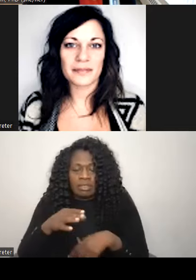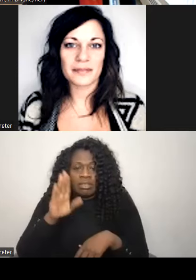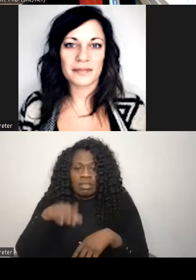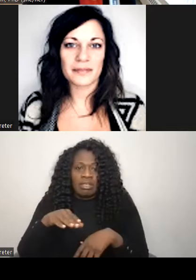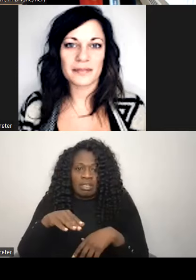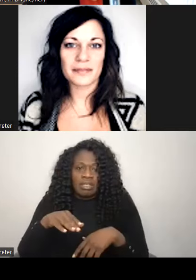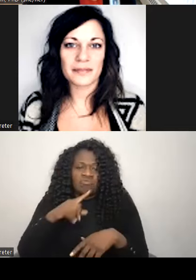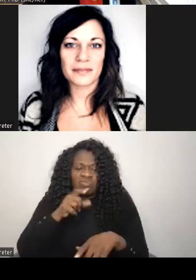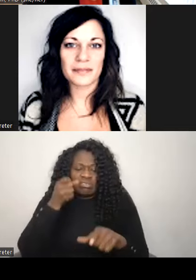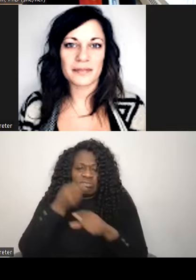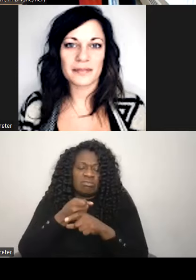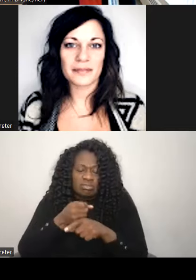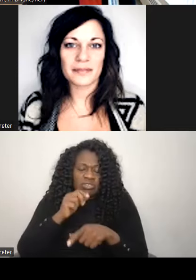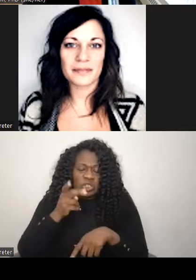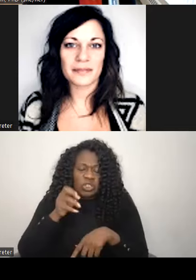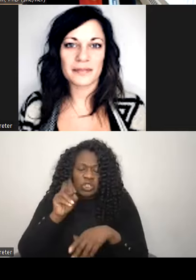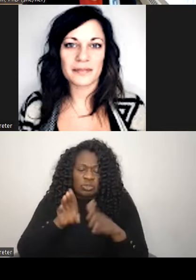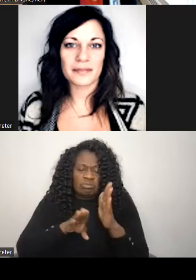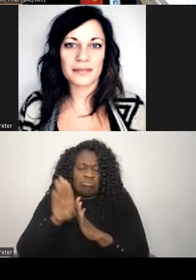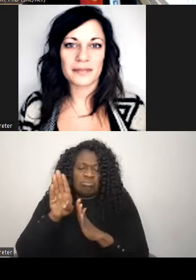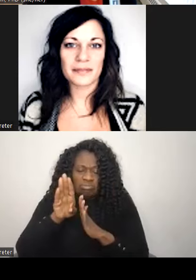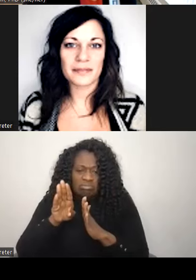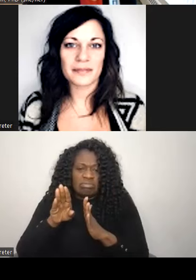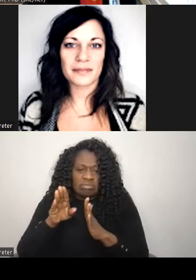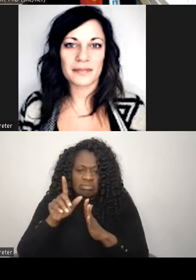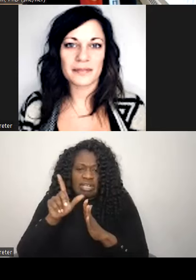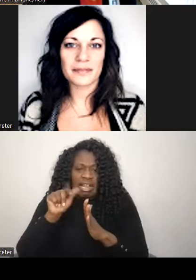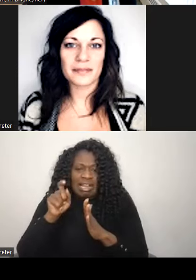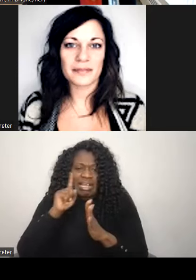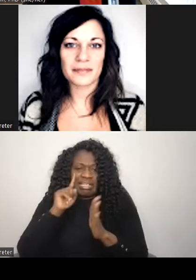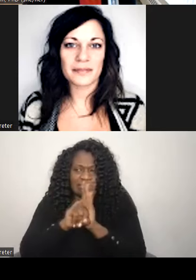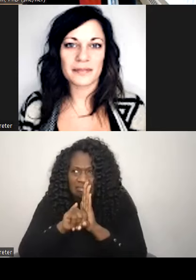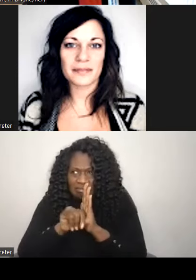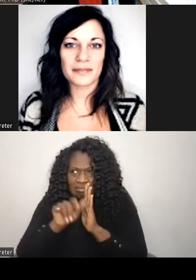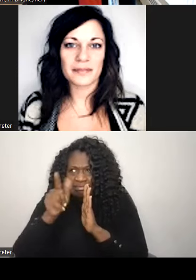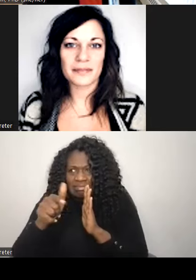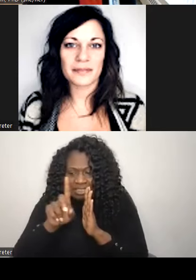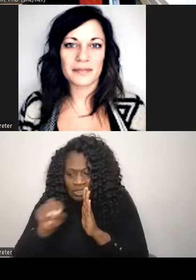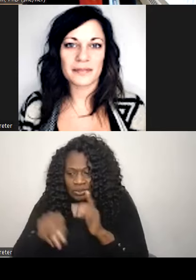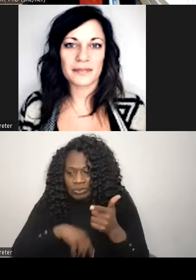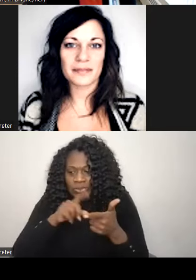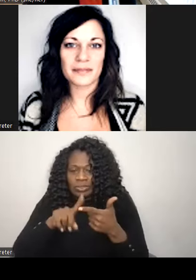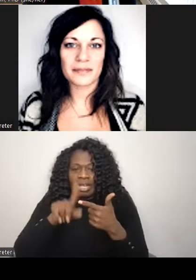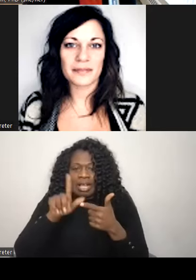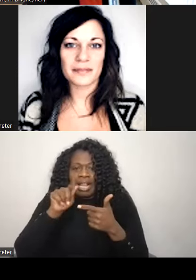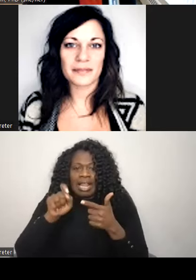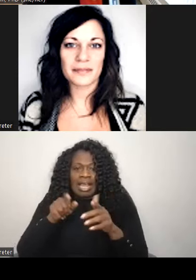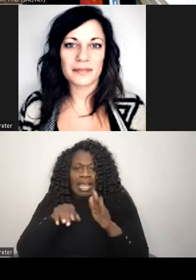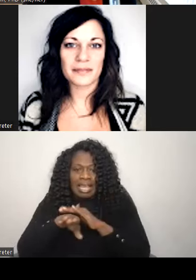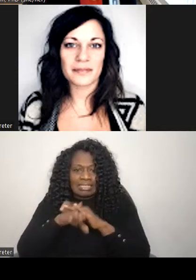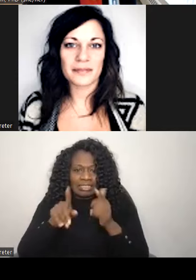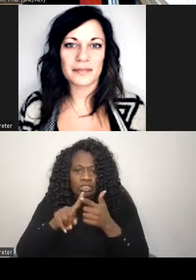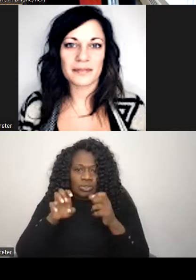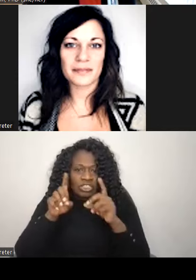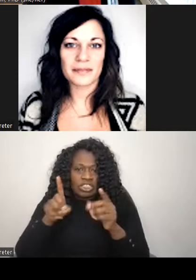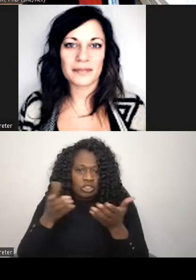disproportionately impacted those with neurodevelopmental disorders. It led to late identification of the disorders, late access to special education services